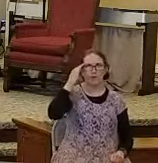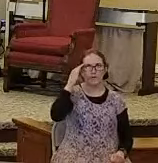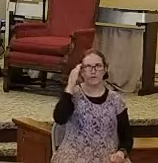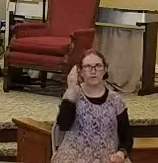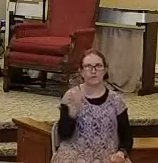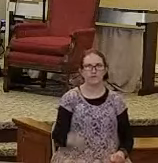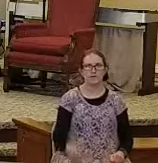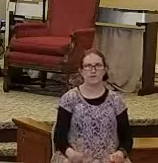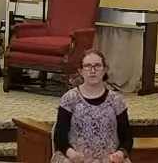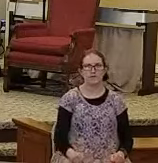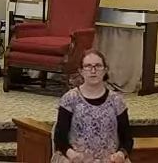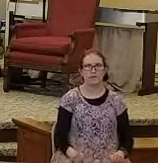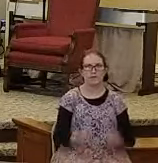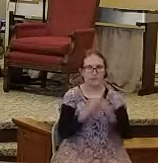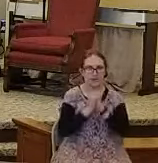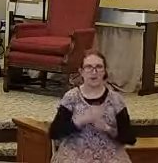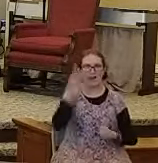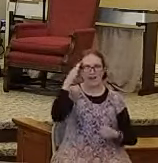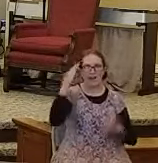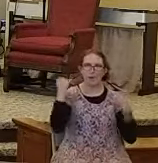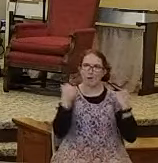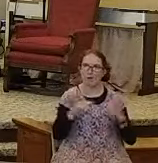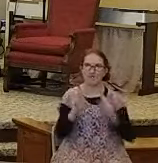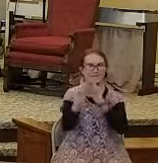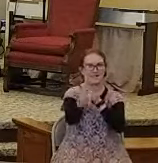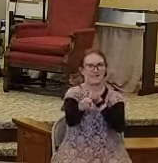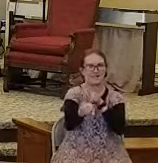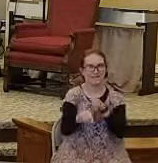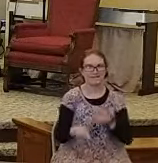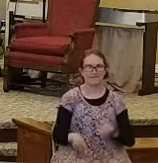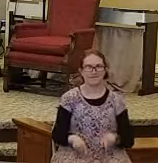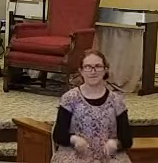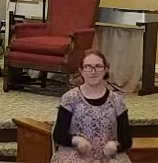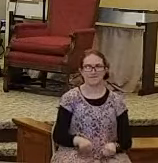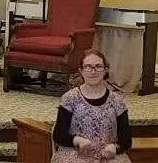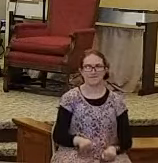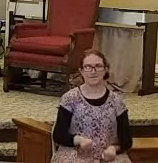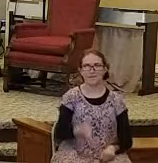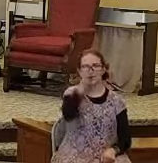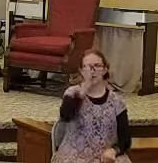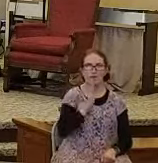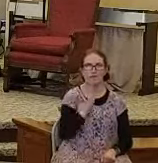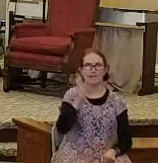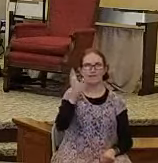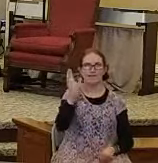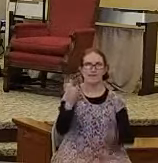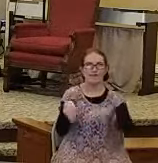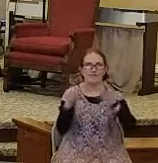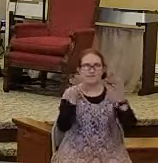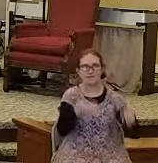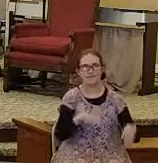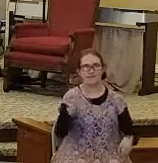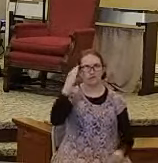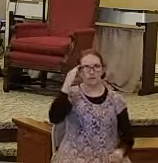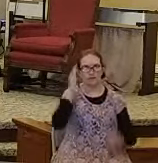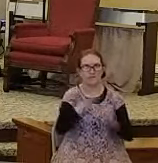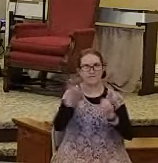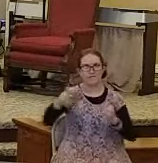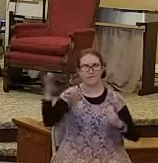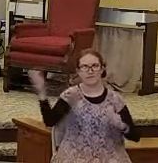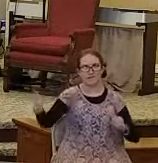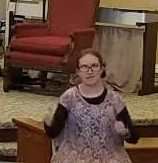Amen. Amen. I don't have the answer. Amen. But God does. He knows